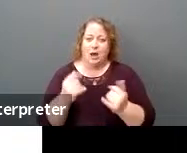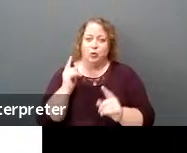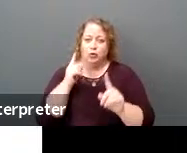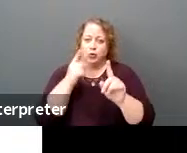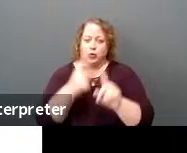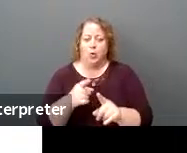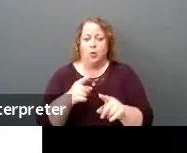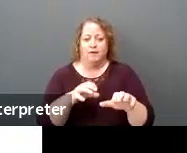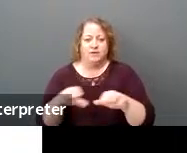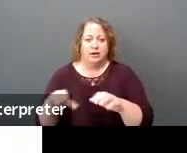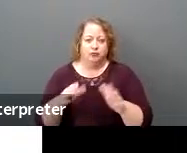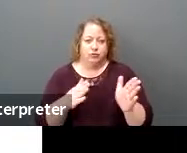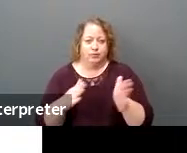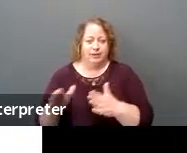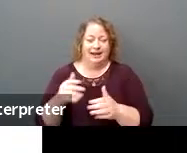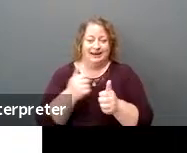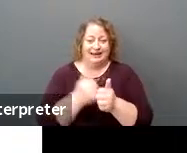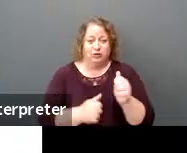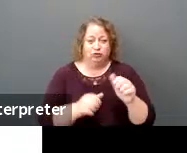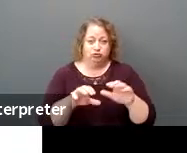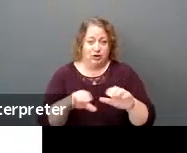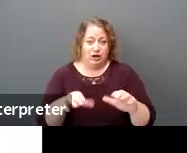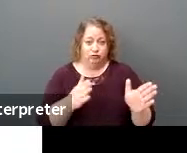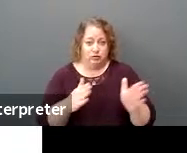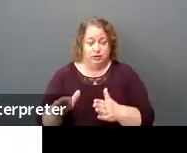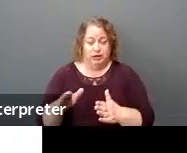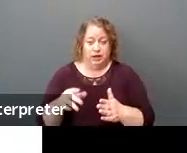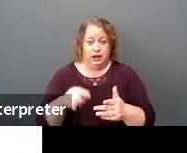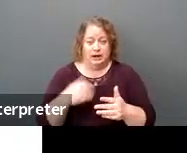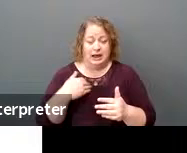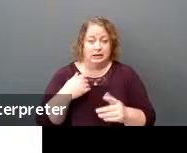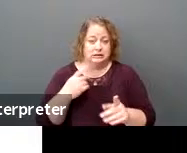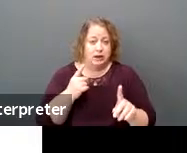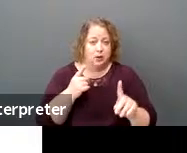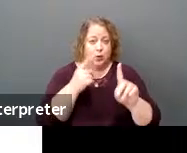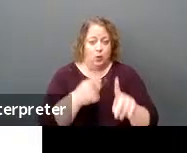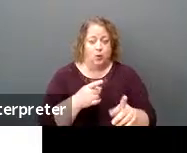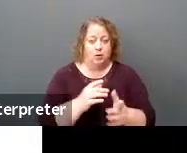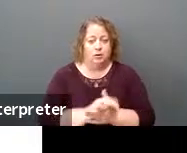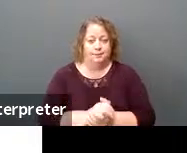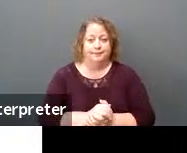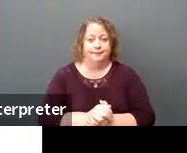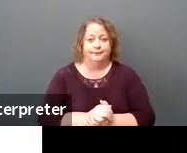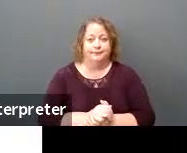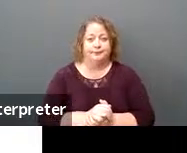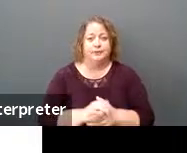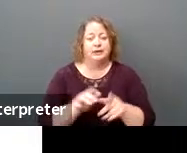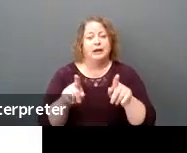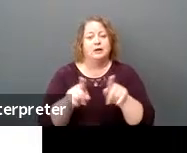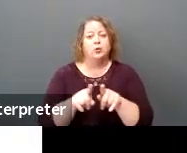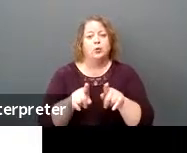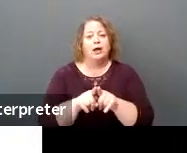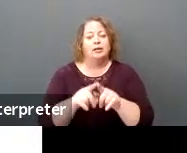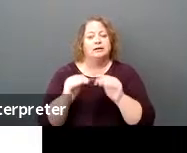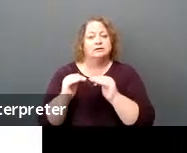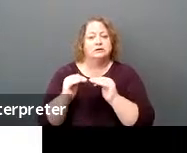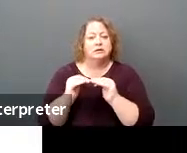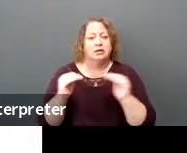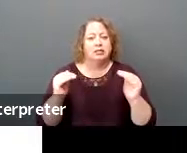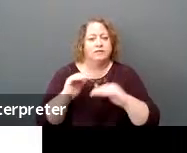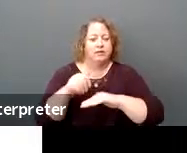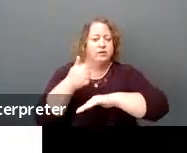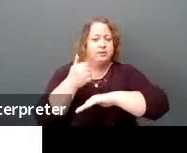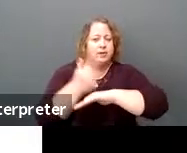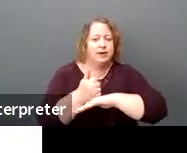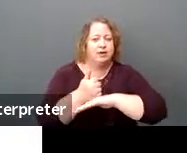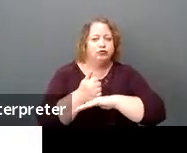action plan. Each action plan has that goal or that guiding principle, as well as the level of implementation,